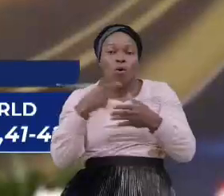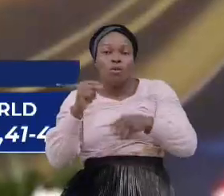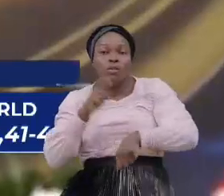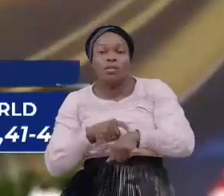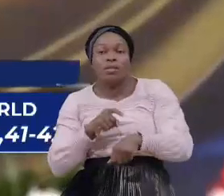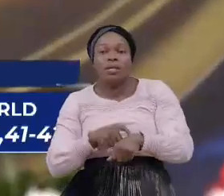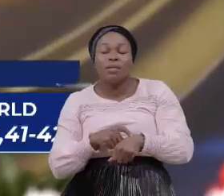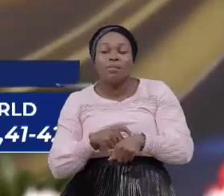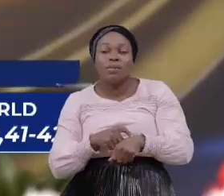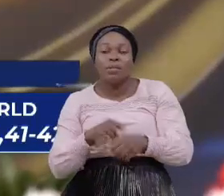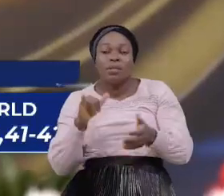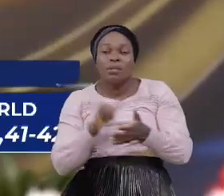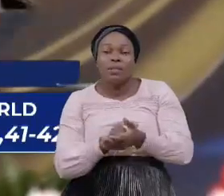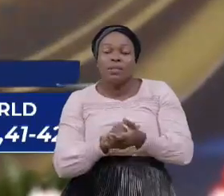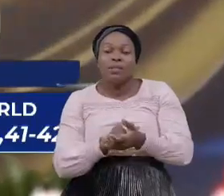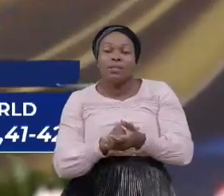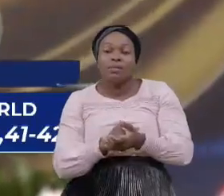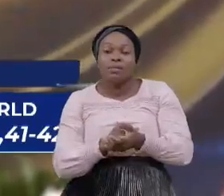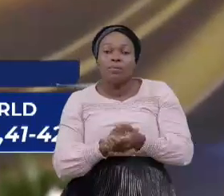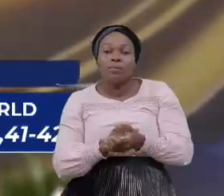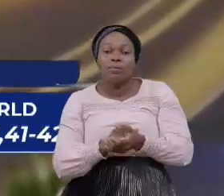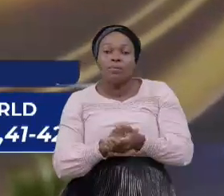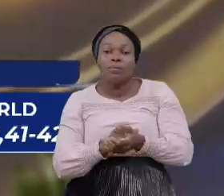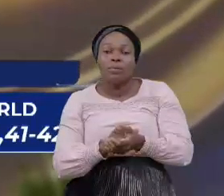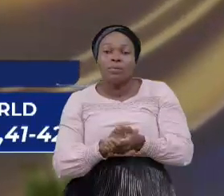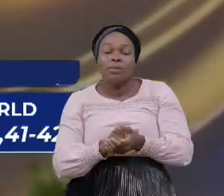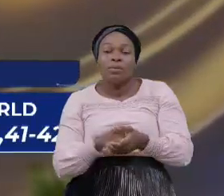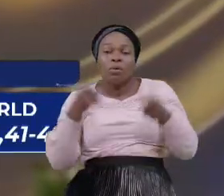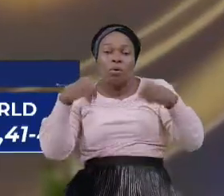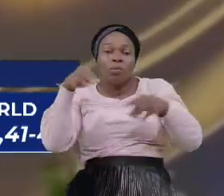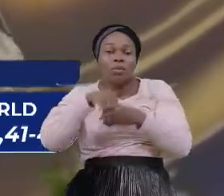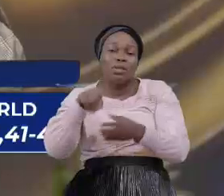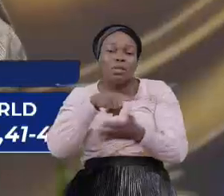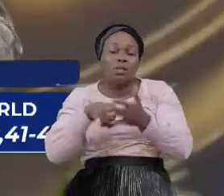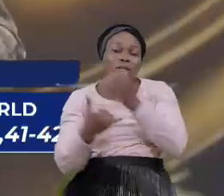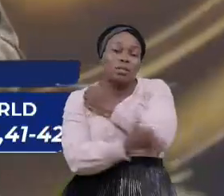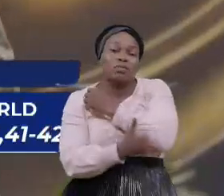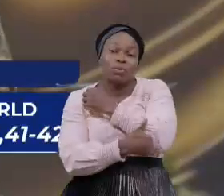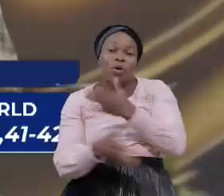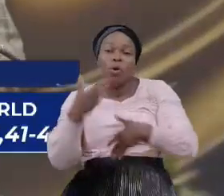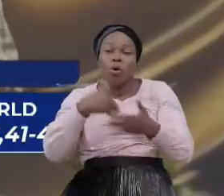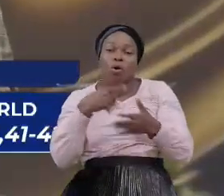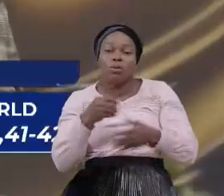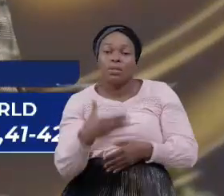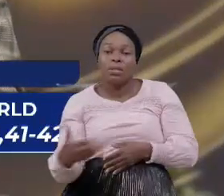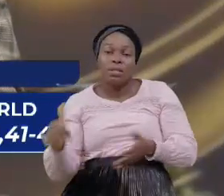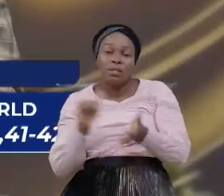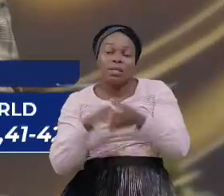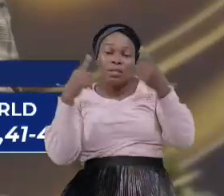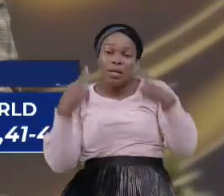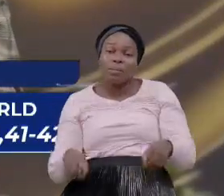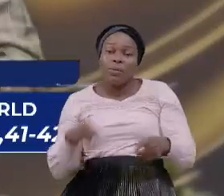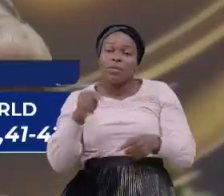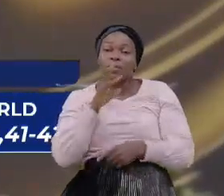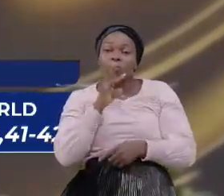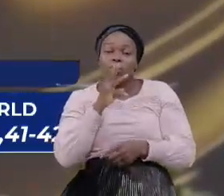lived in this country and all the things that have happened, the water that went under the